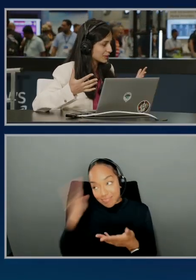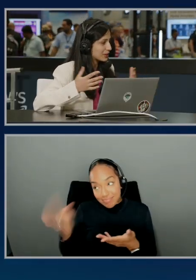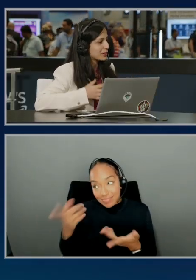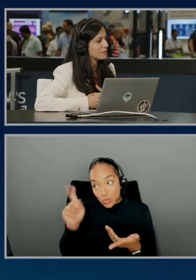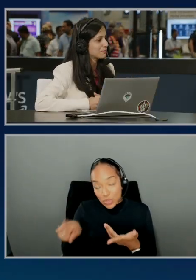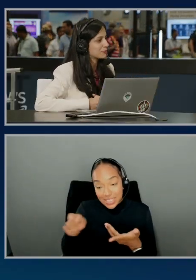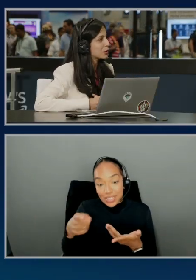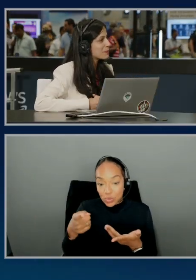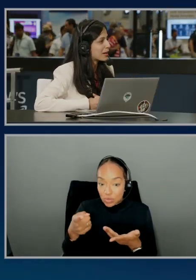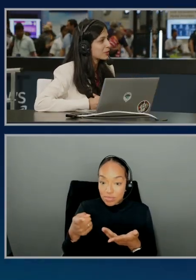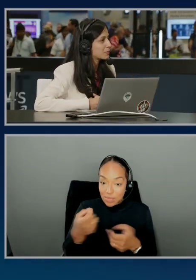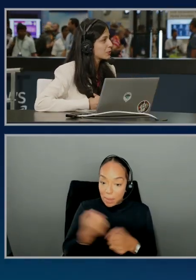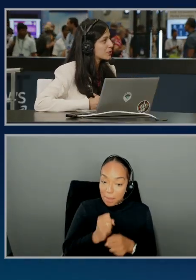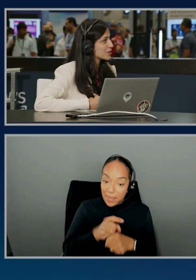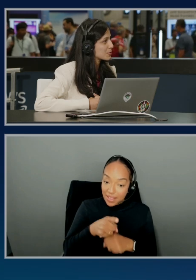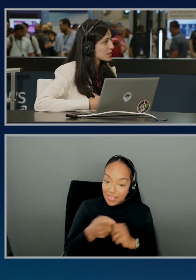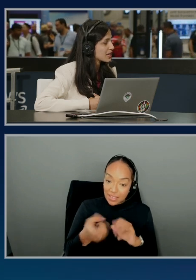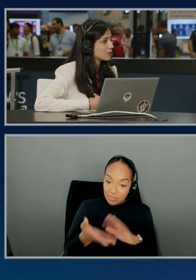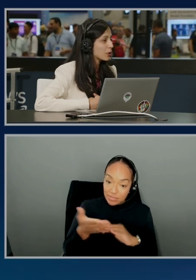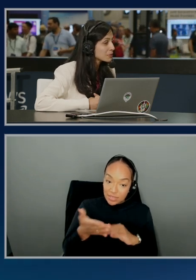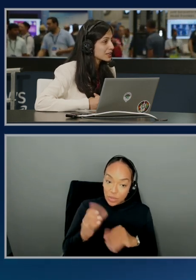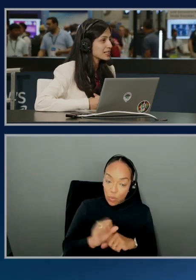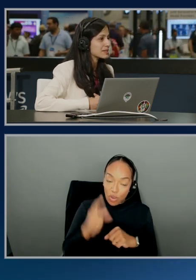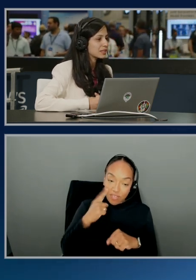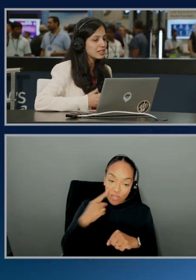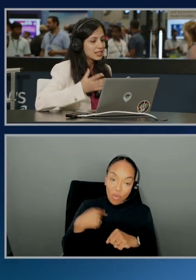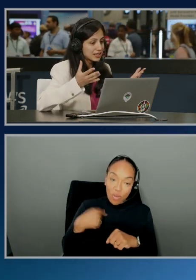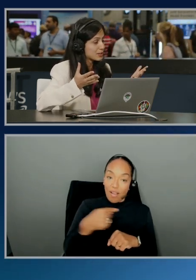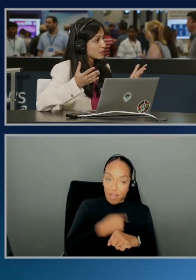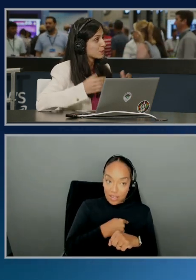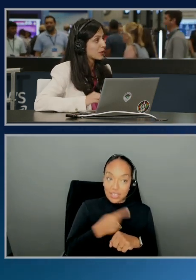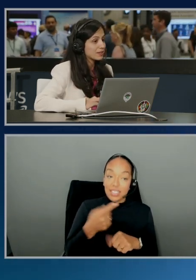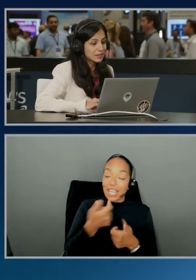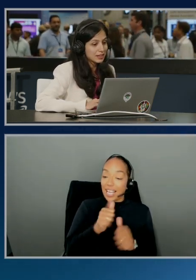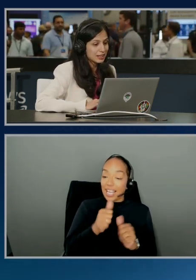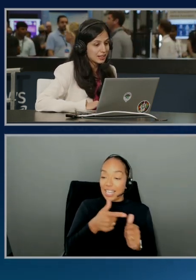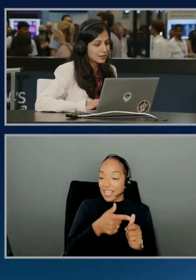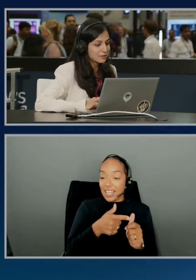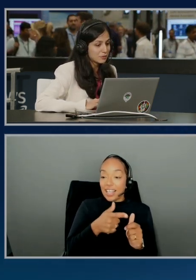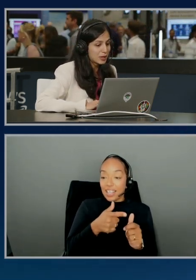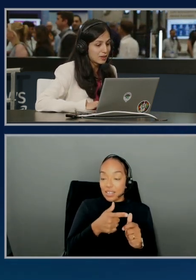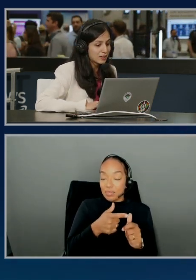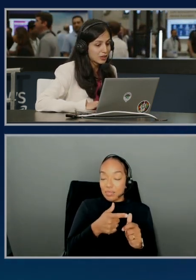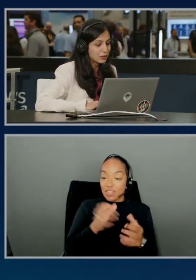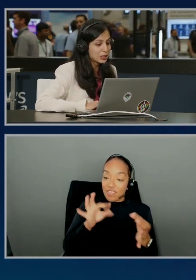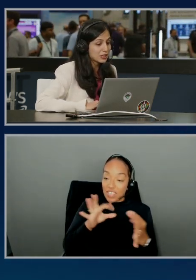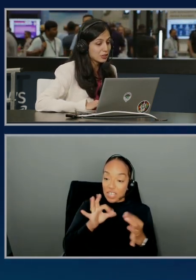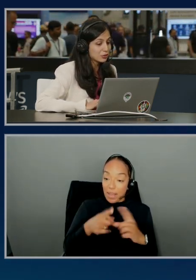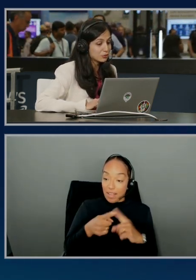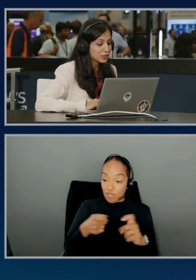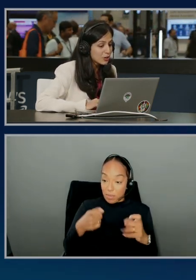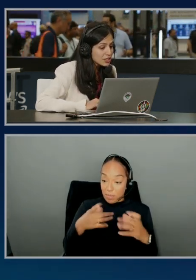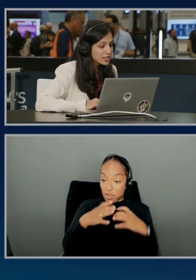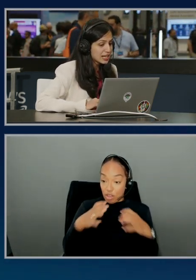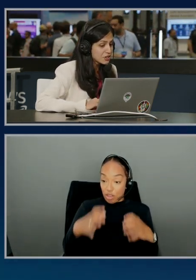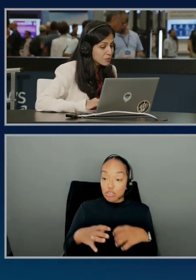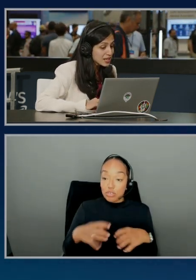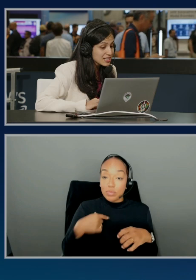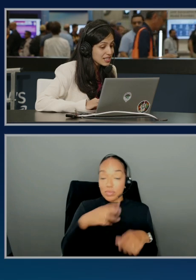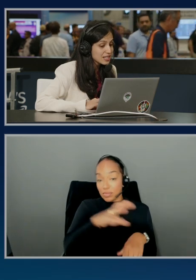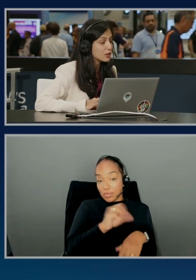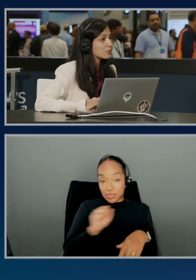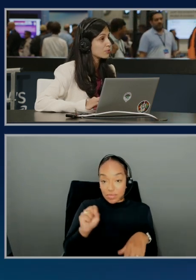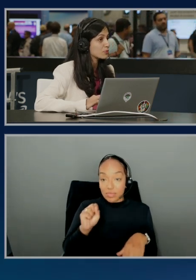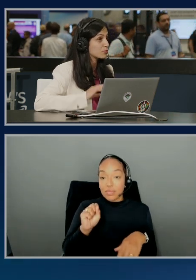all work back approaches that we take from the customer, this was born where we ground it in an